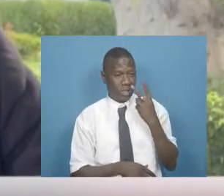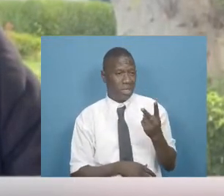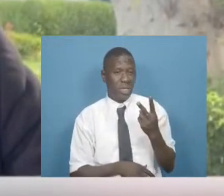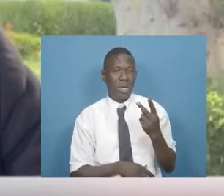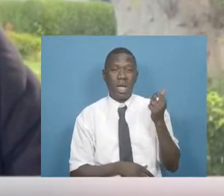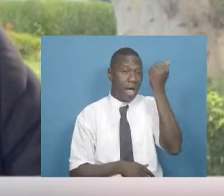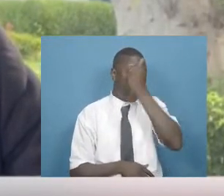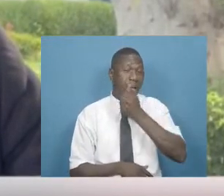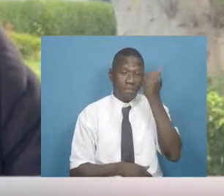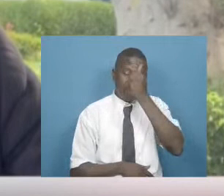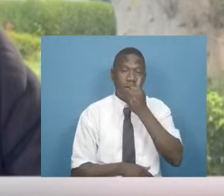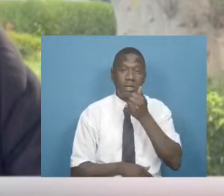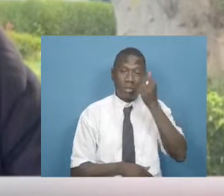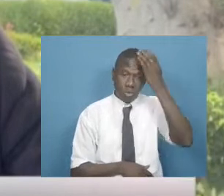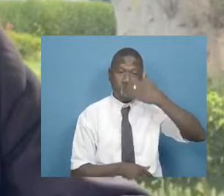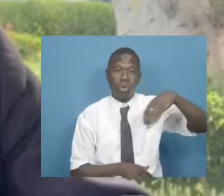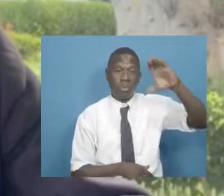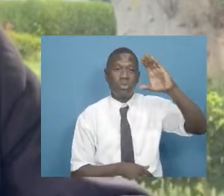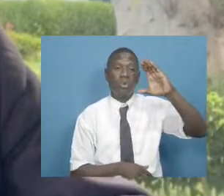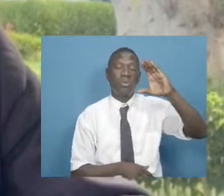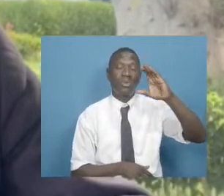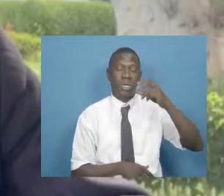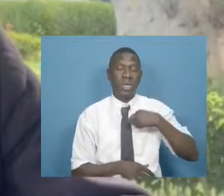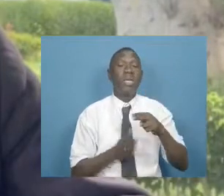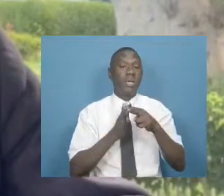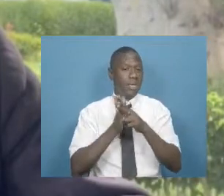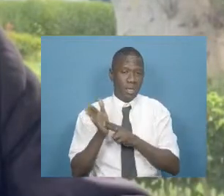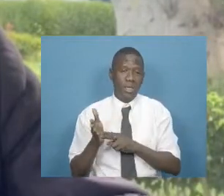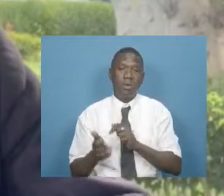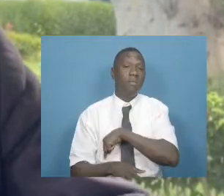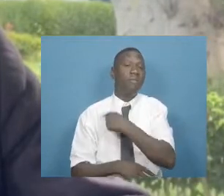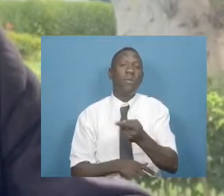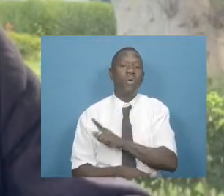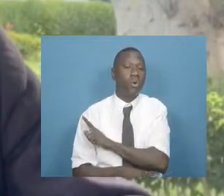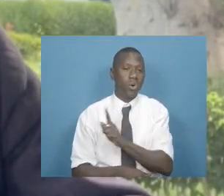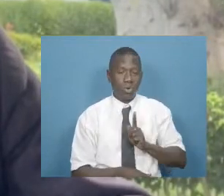African Commission that there is need for us to